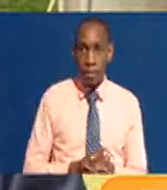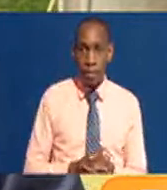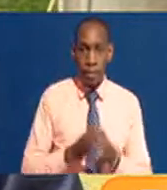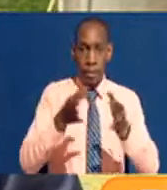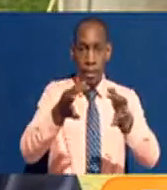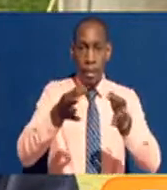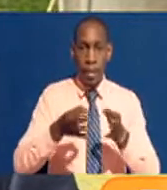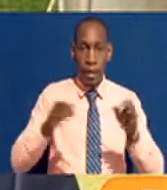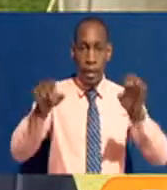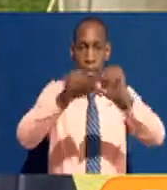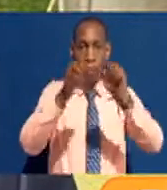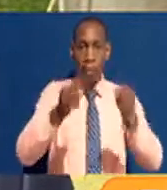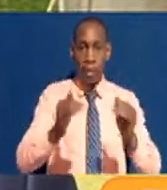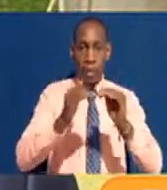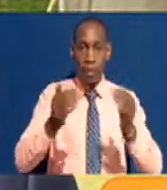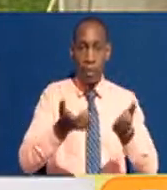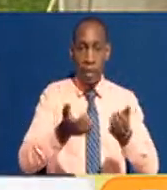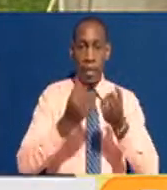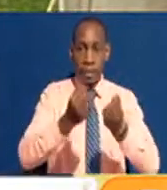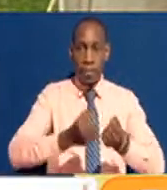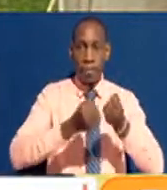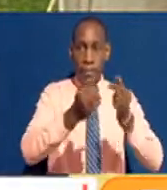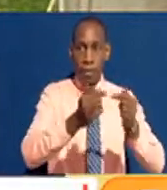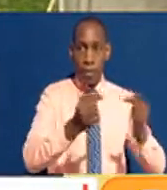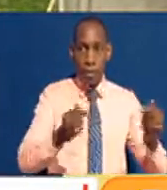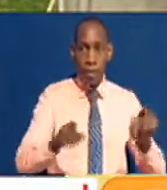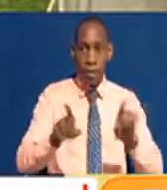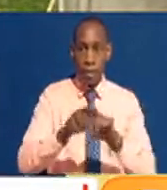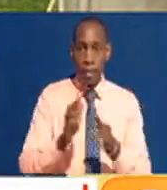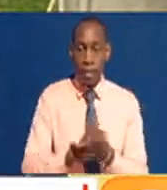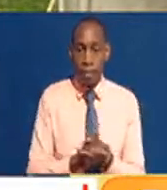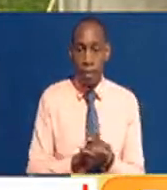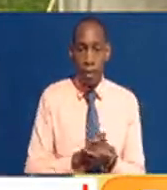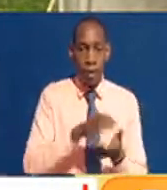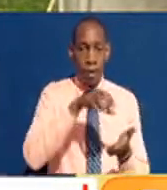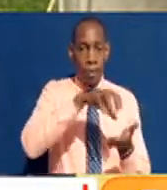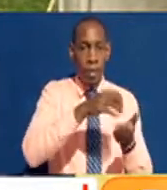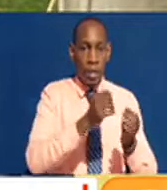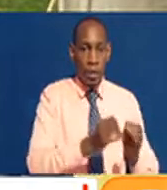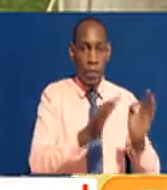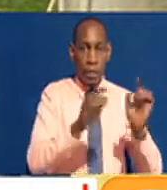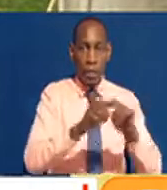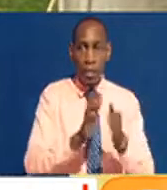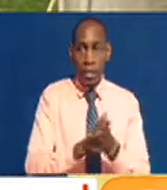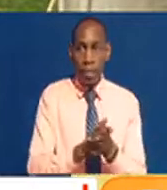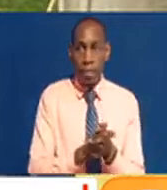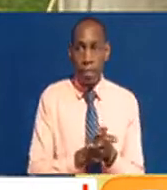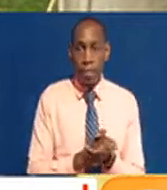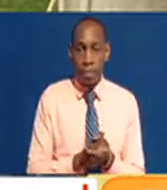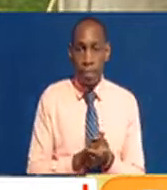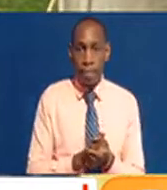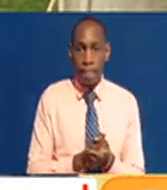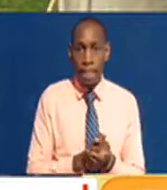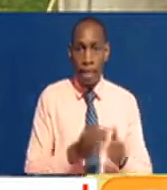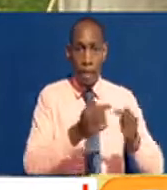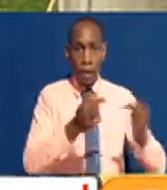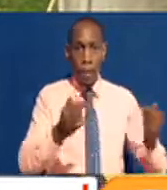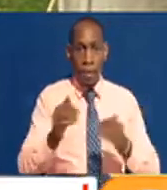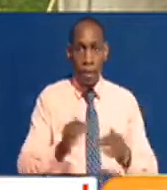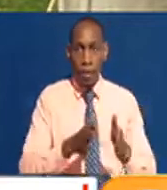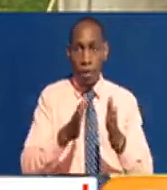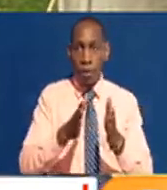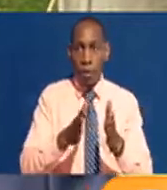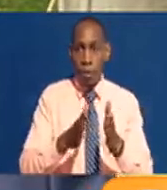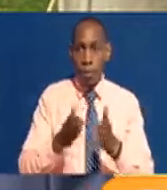system in a democracy, then you need a strong opposition. An opposition that is formal, an opposition that is well-resourced, an opposition that has avenues to